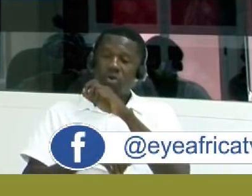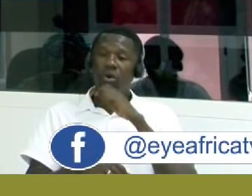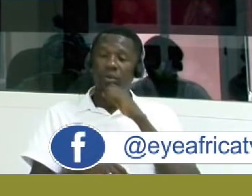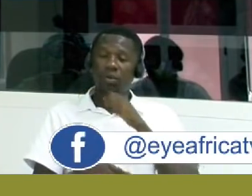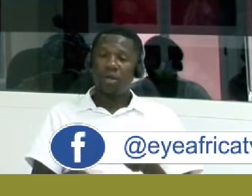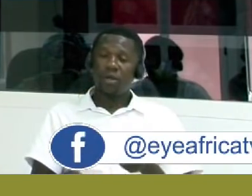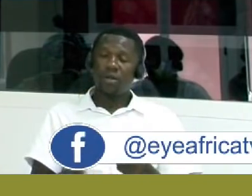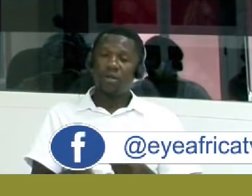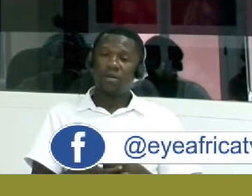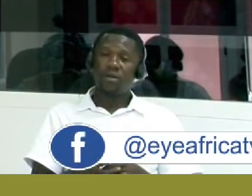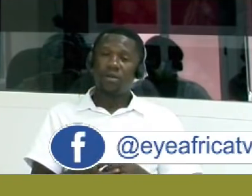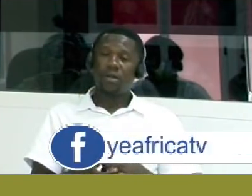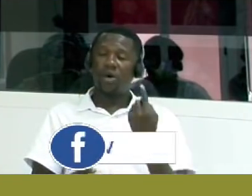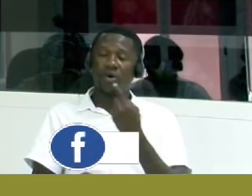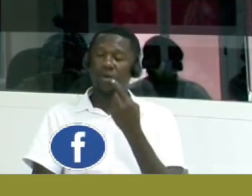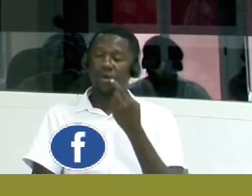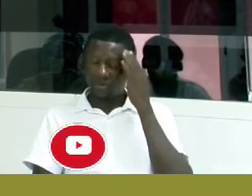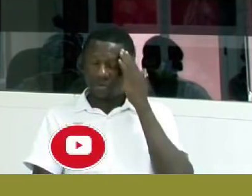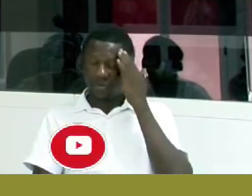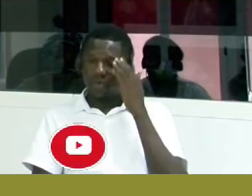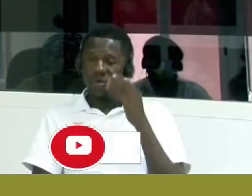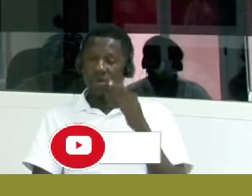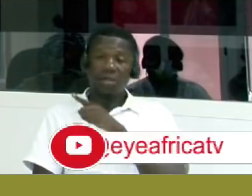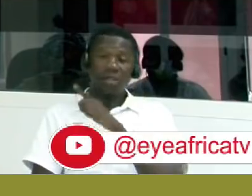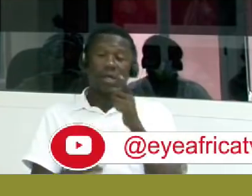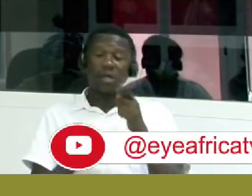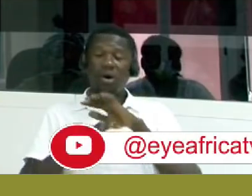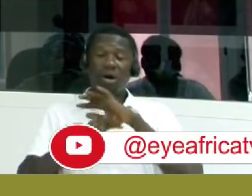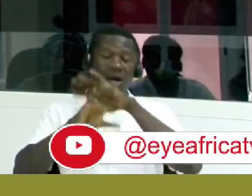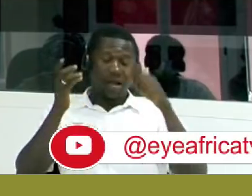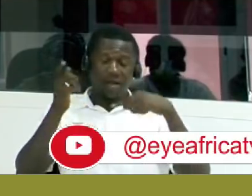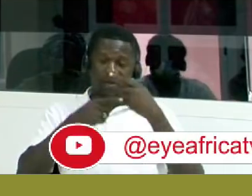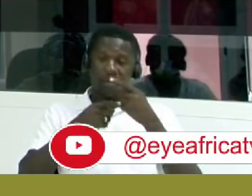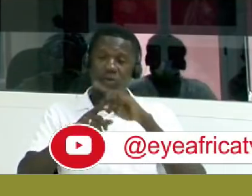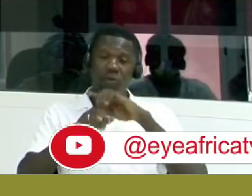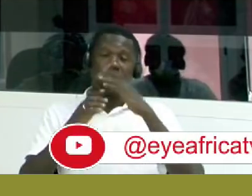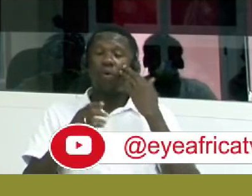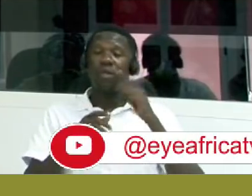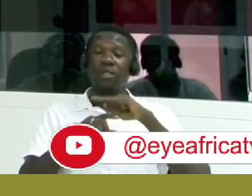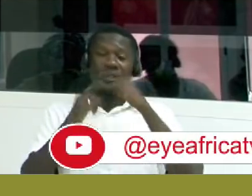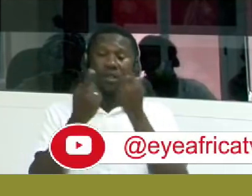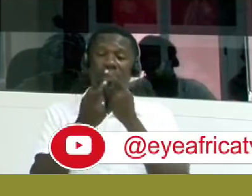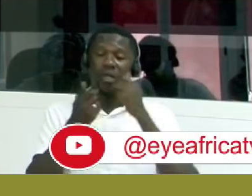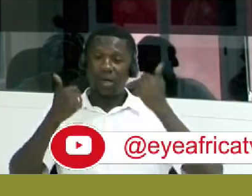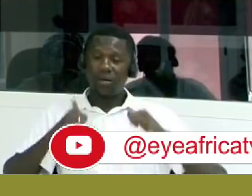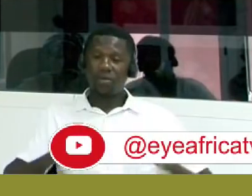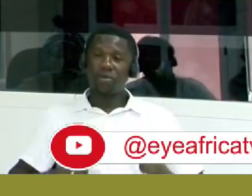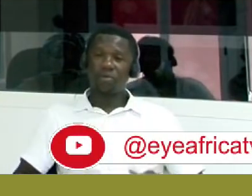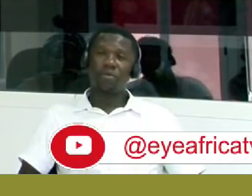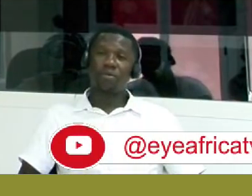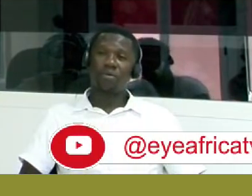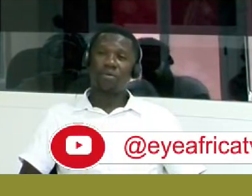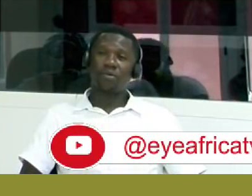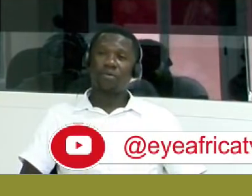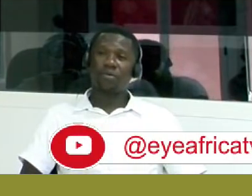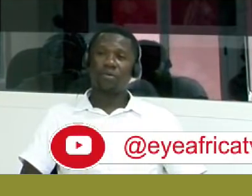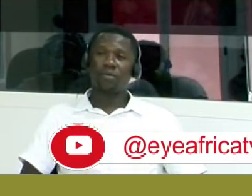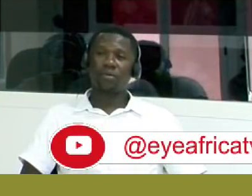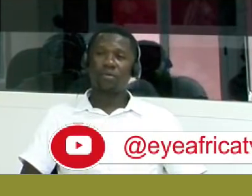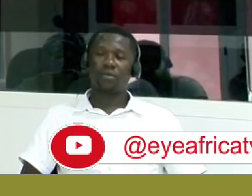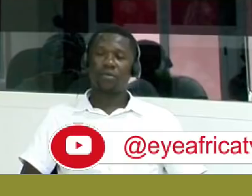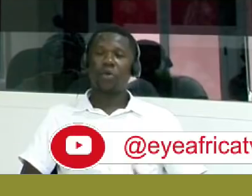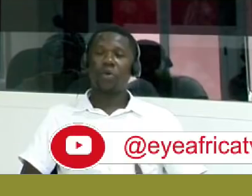I only knew all this. These are afterthoughts when things have happened. What time did Tamsir